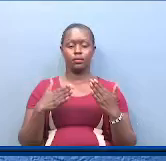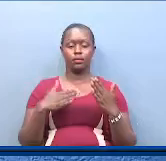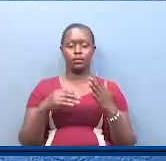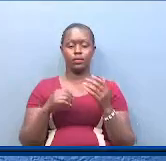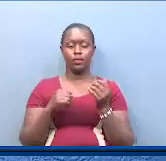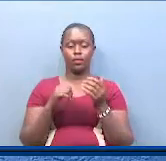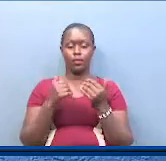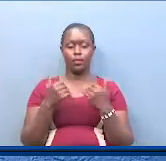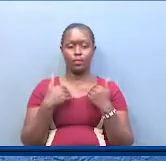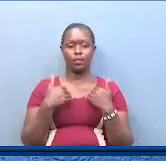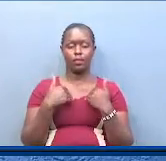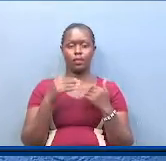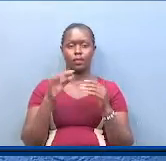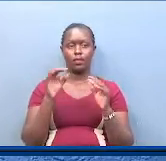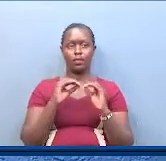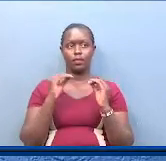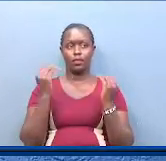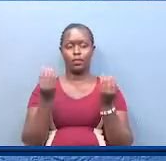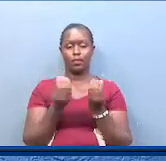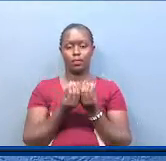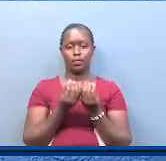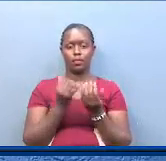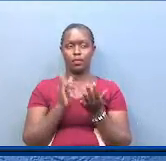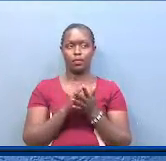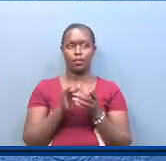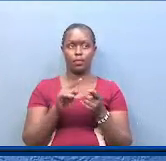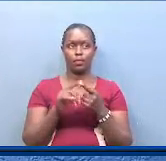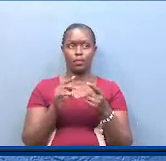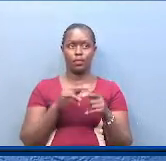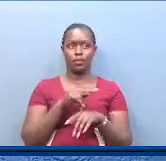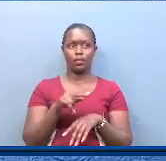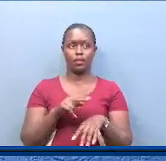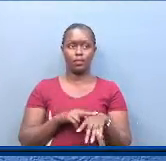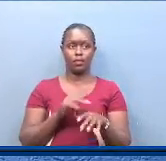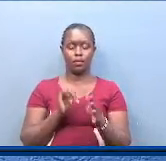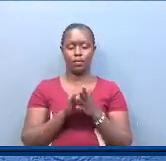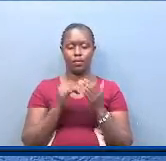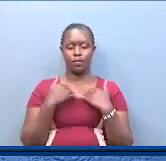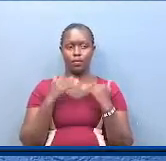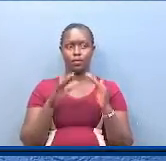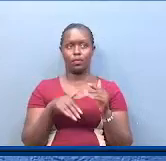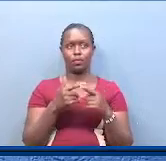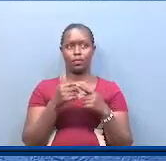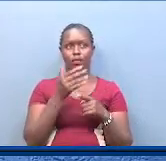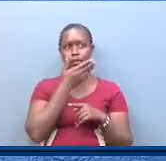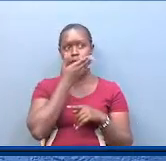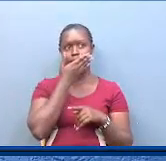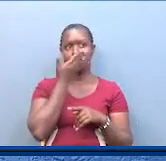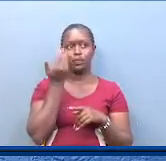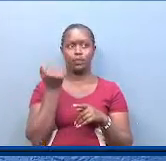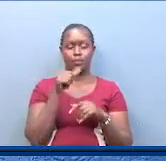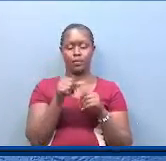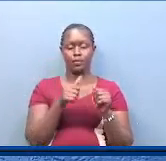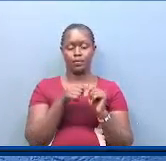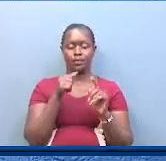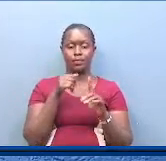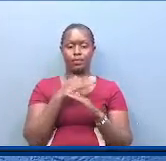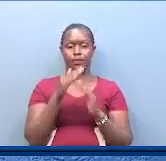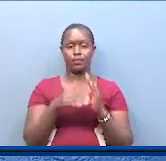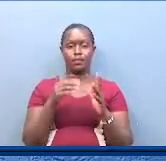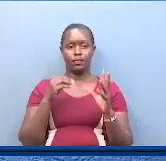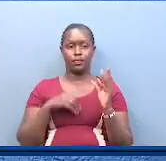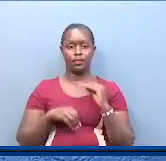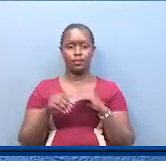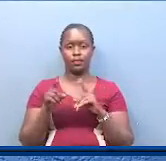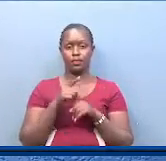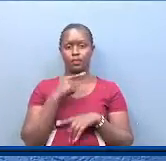there's an NGO or an organization, the Transparency International, that has produced the best doctrines on matters of fighting corruption. And they